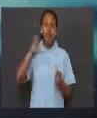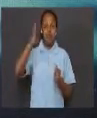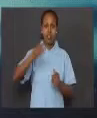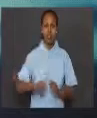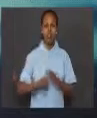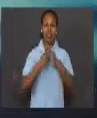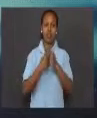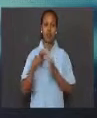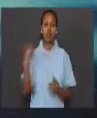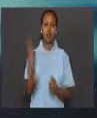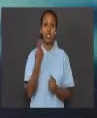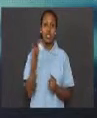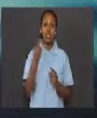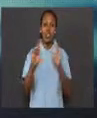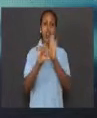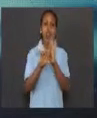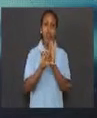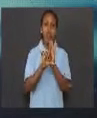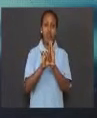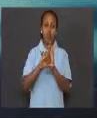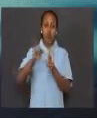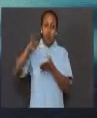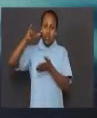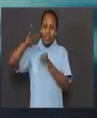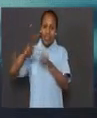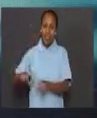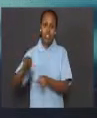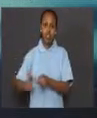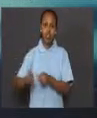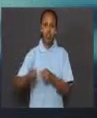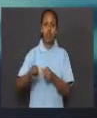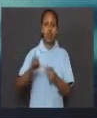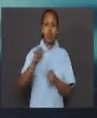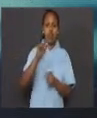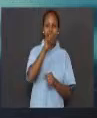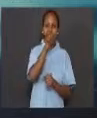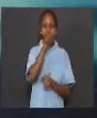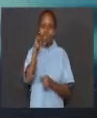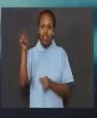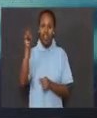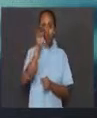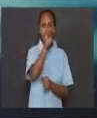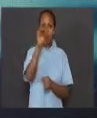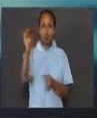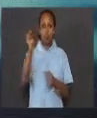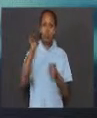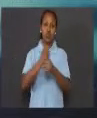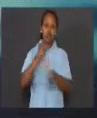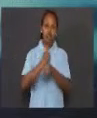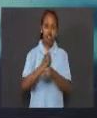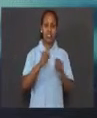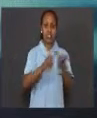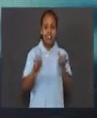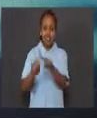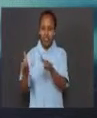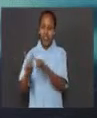by using the law of conservation of linear momentum to work through some different